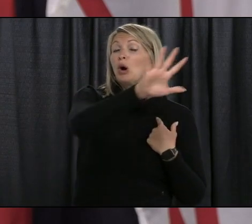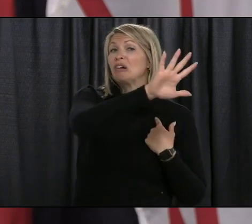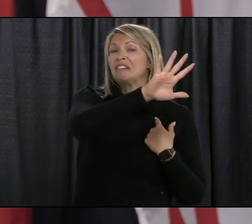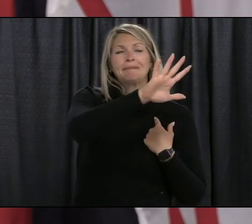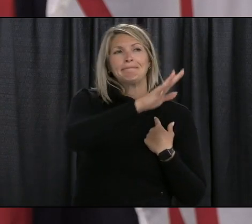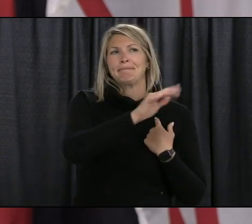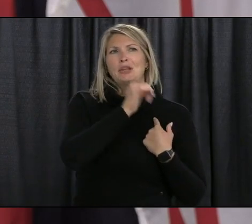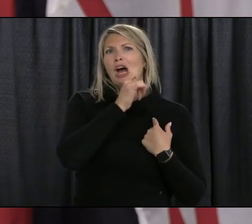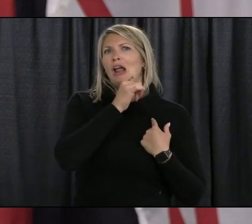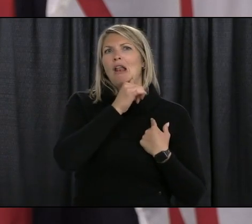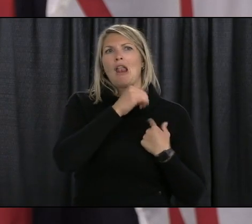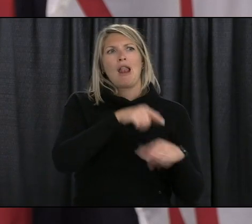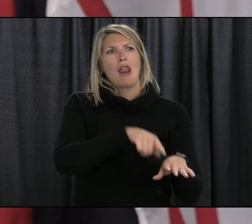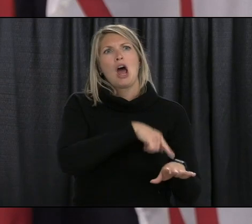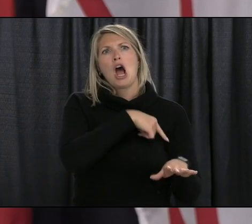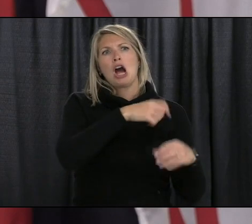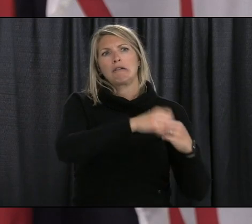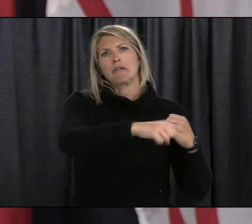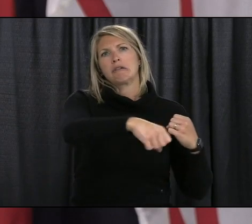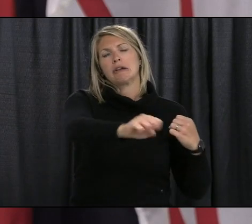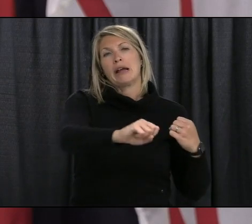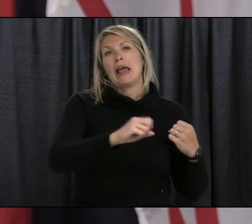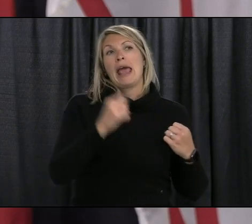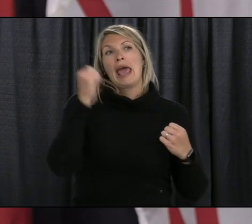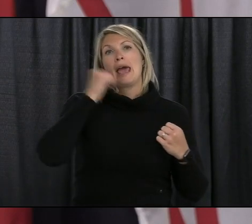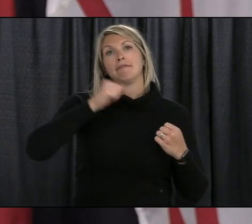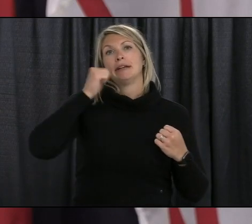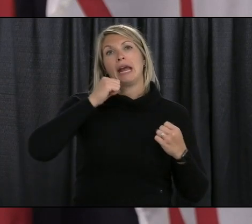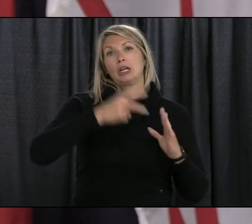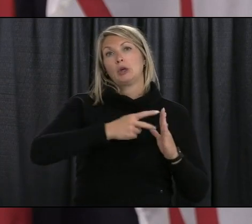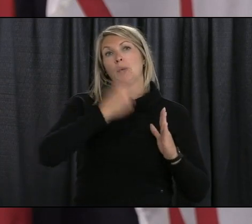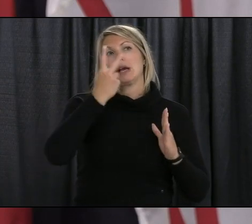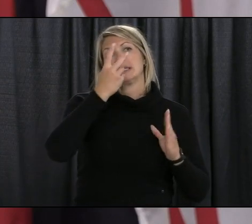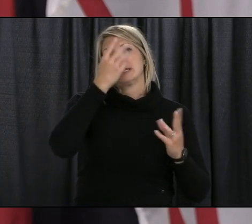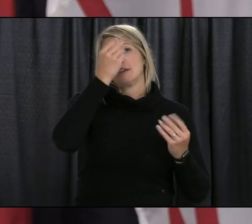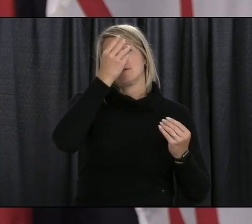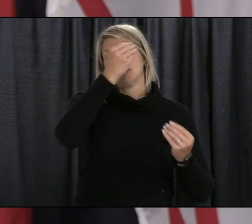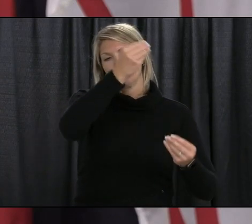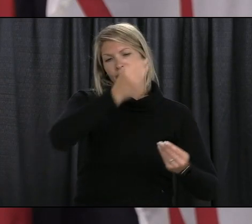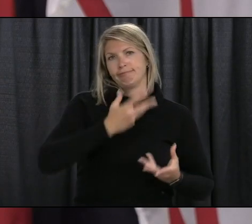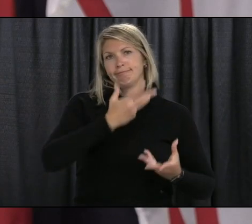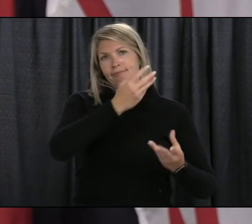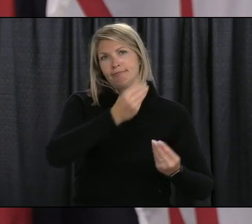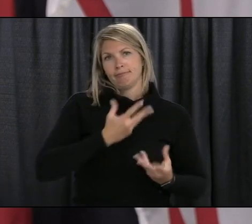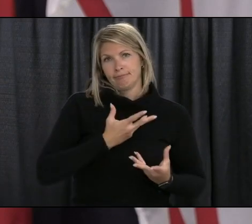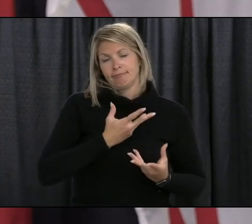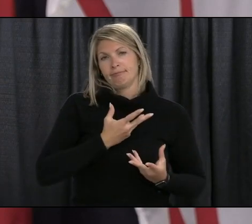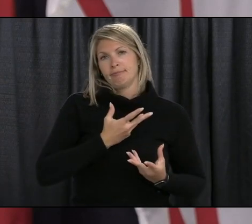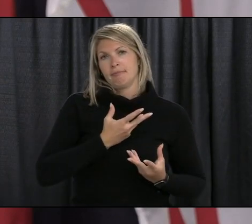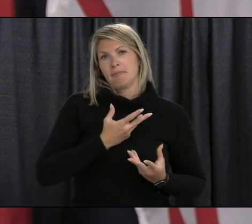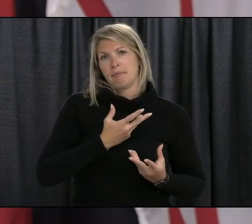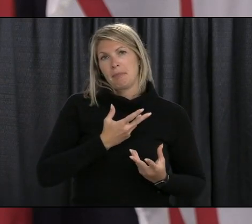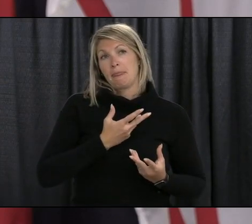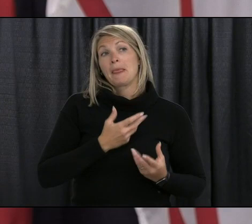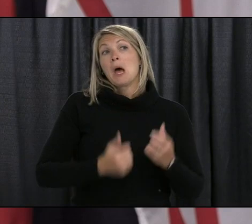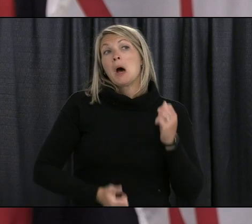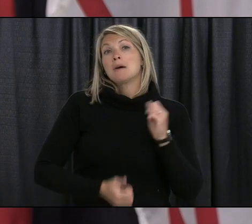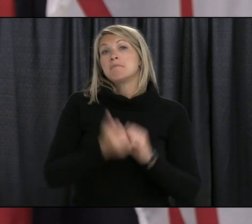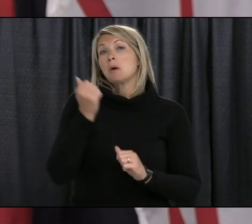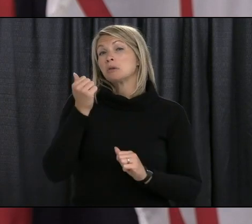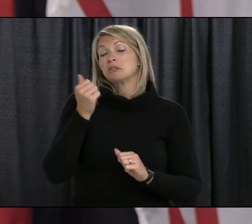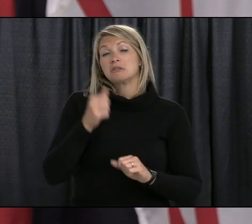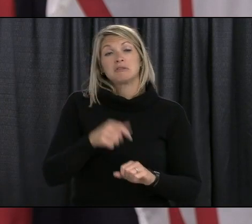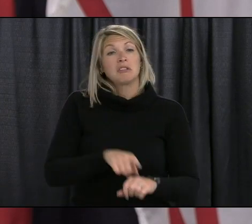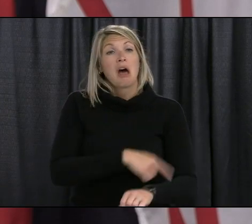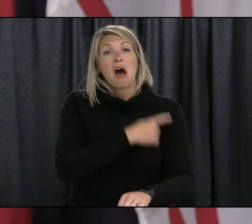when it's positive. The runs are done at least twice a day. The main delay is in getting the specimen to St. John's if you